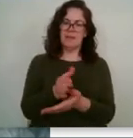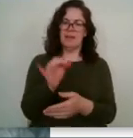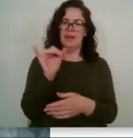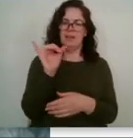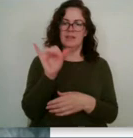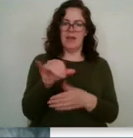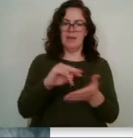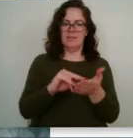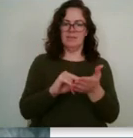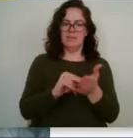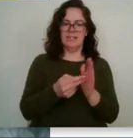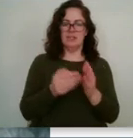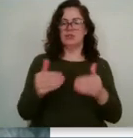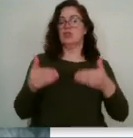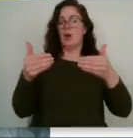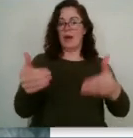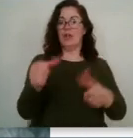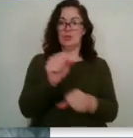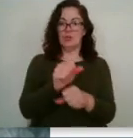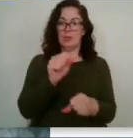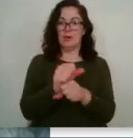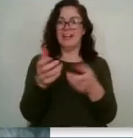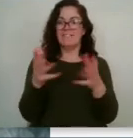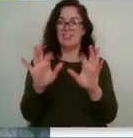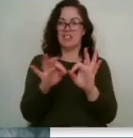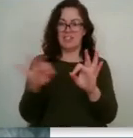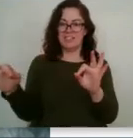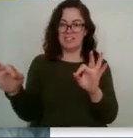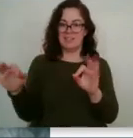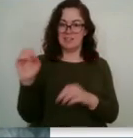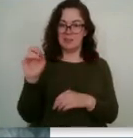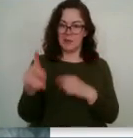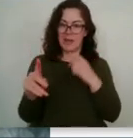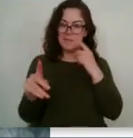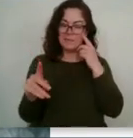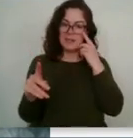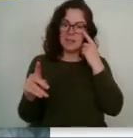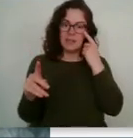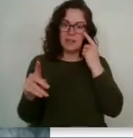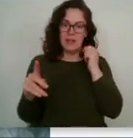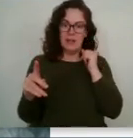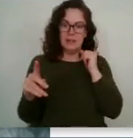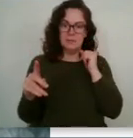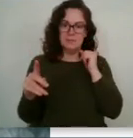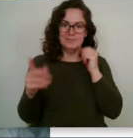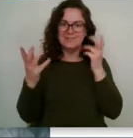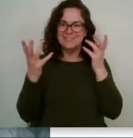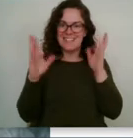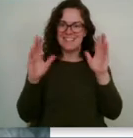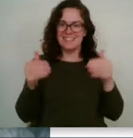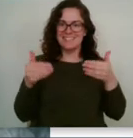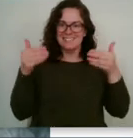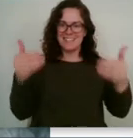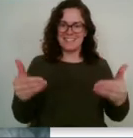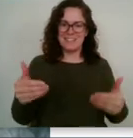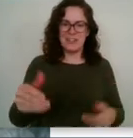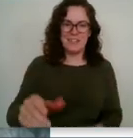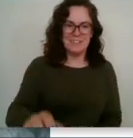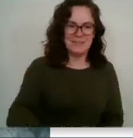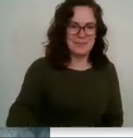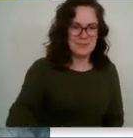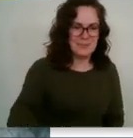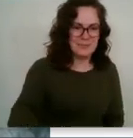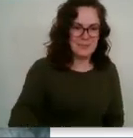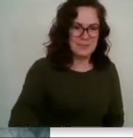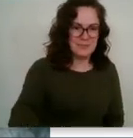stop, and that means you should go ahead and do your work and finish that sentence, okay? Um, that's it. Let's get